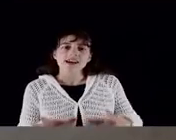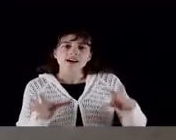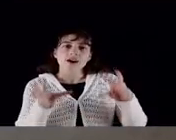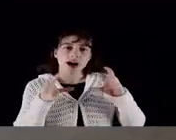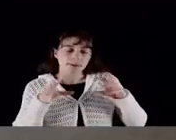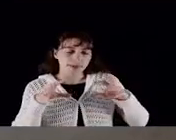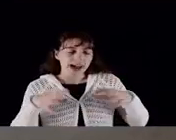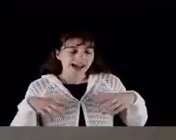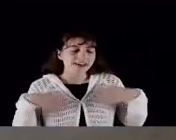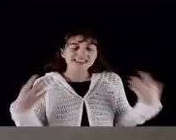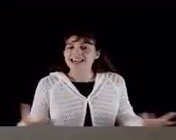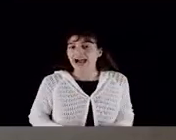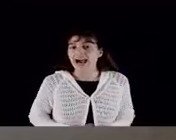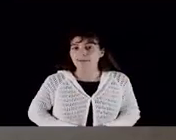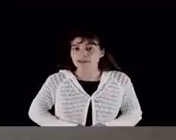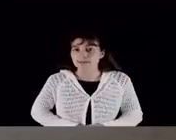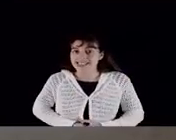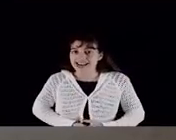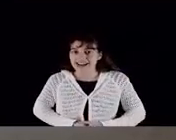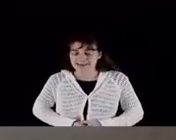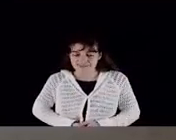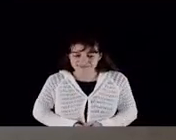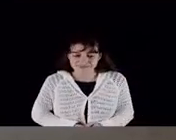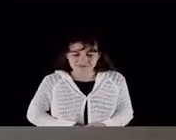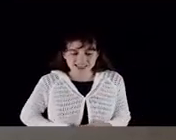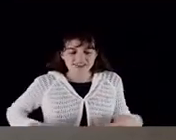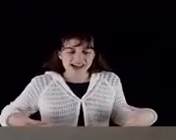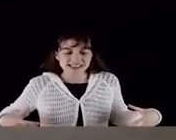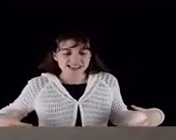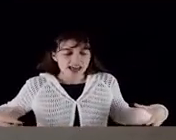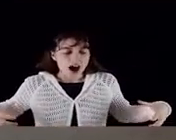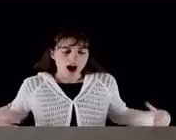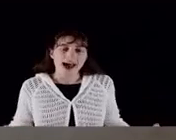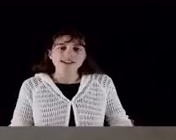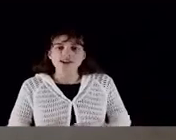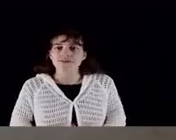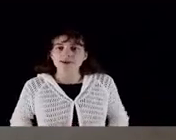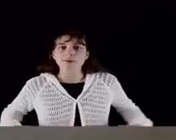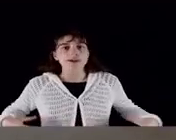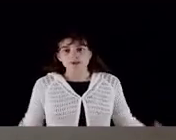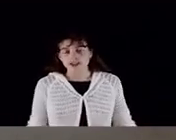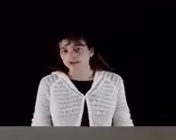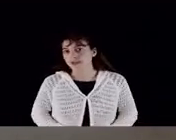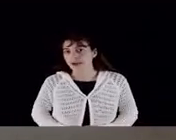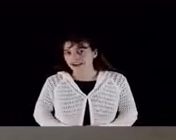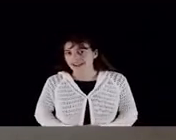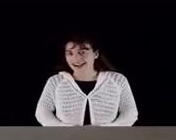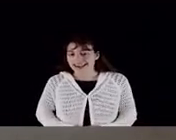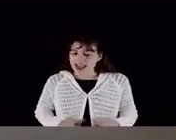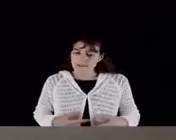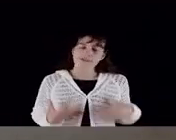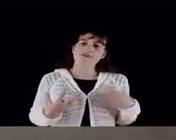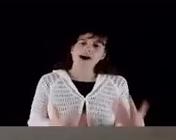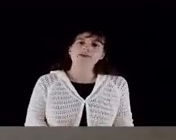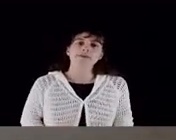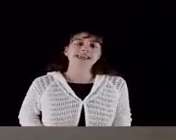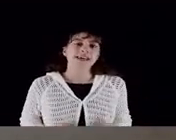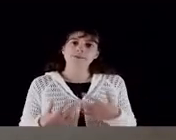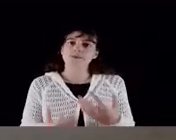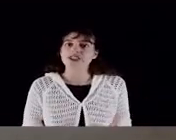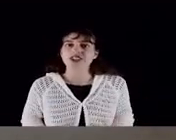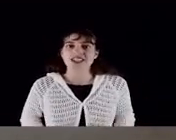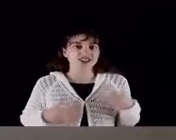when I have seen it happen many times, that As our family would go into a new area, and my father would